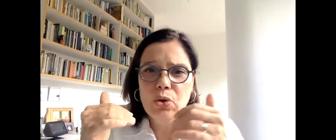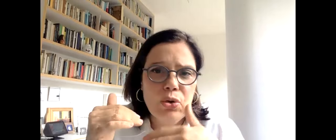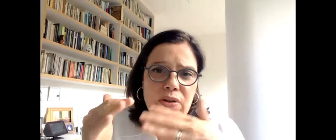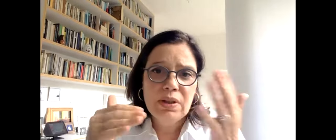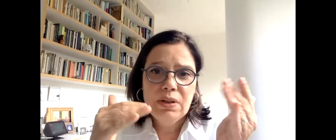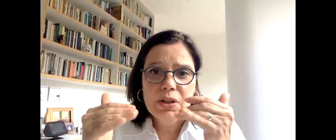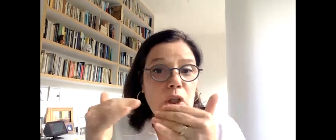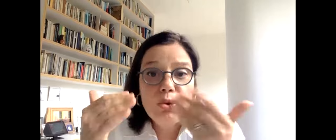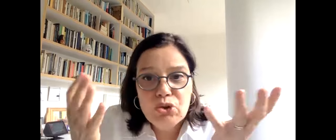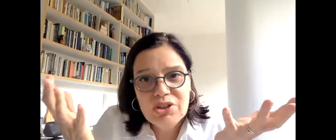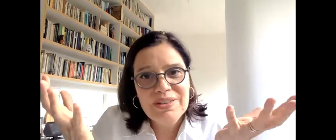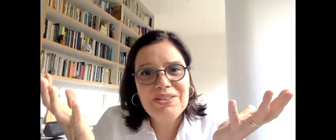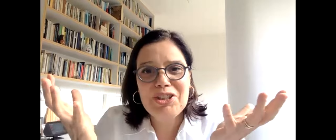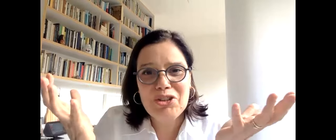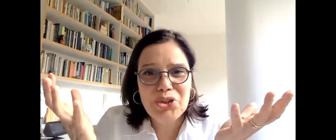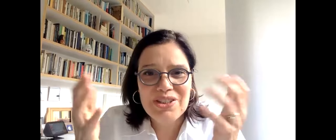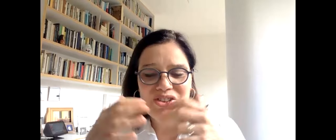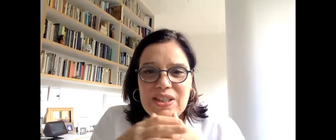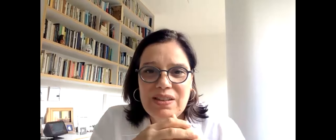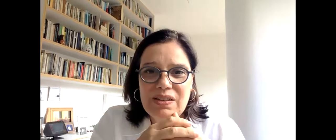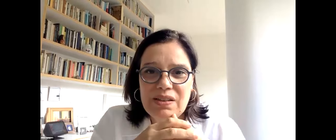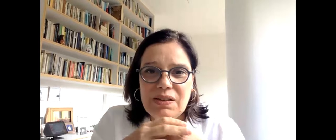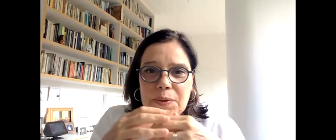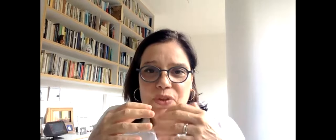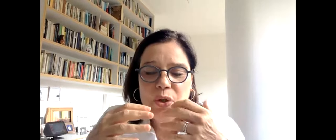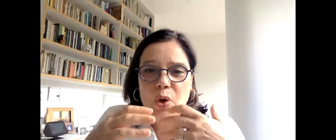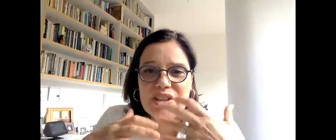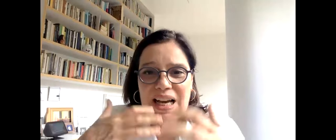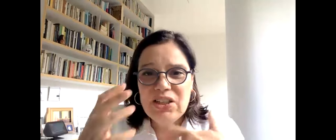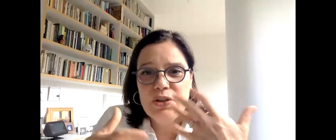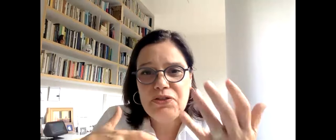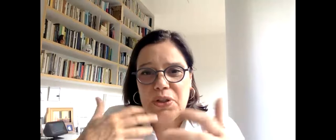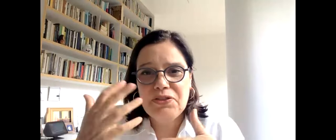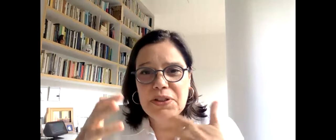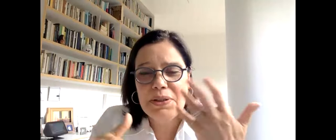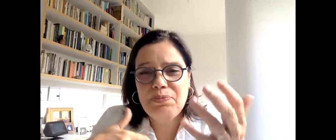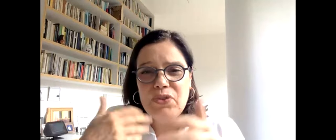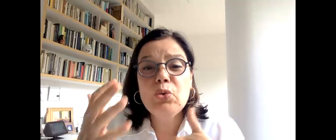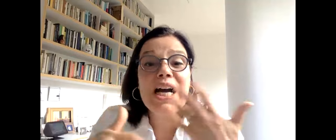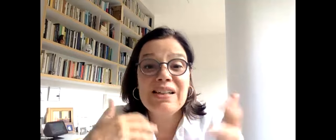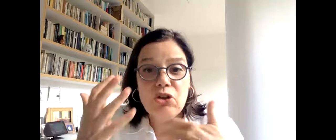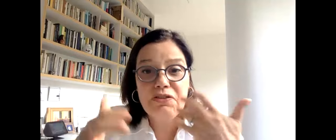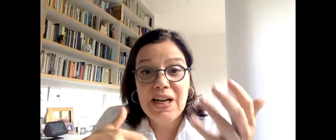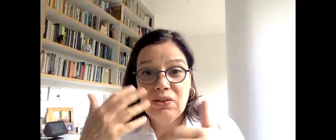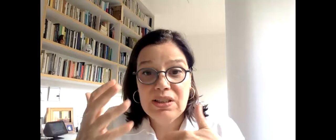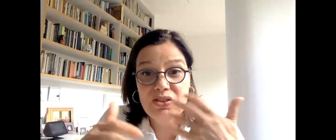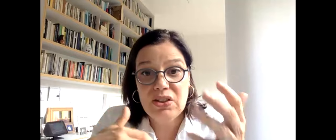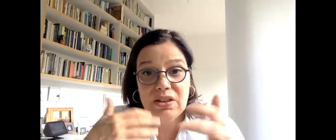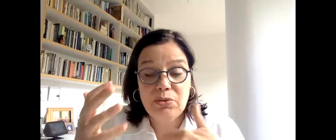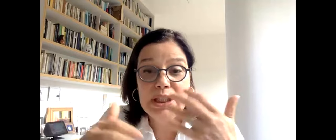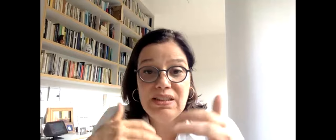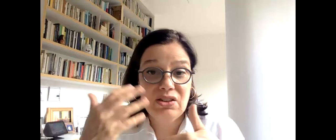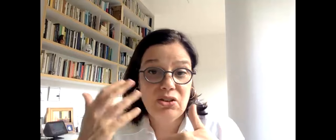open or closed institutions and what kind of new kinds of